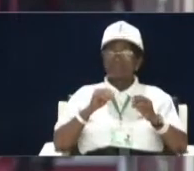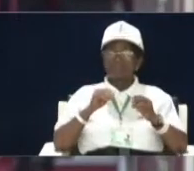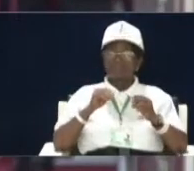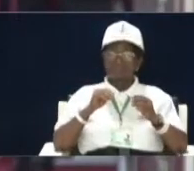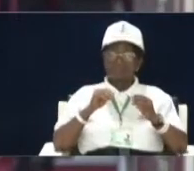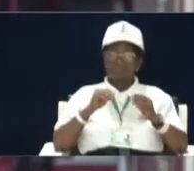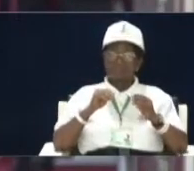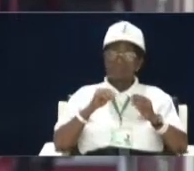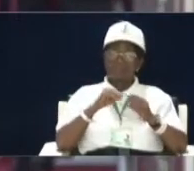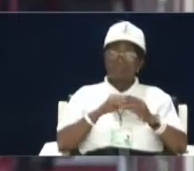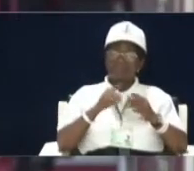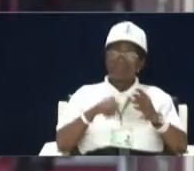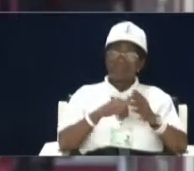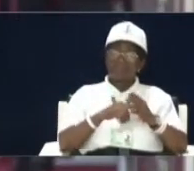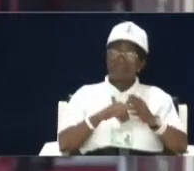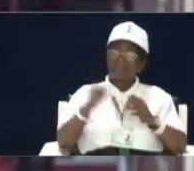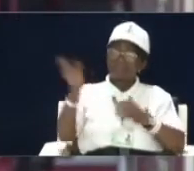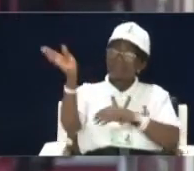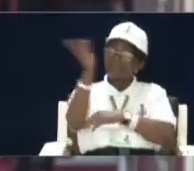In this jungle,